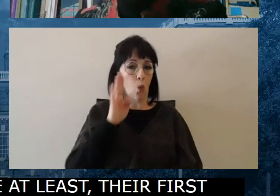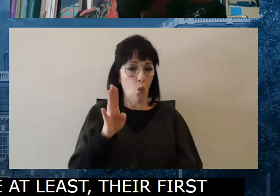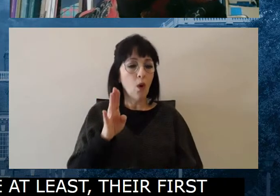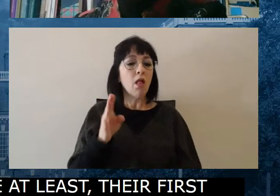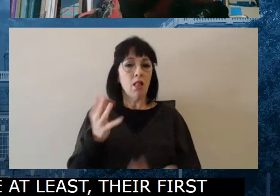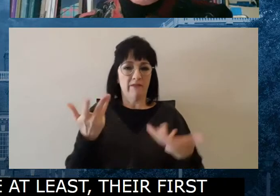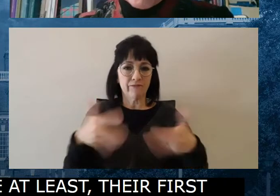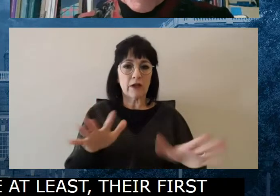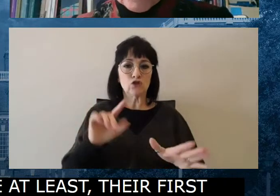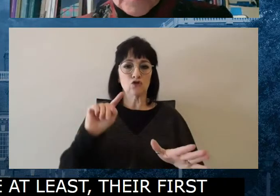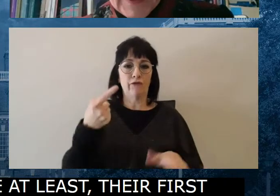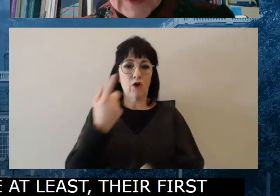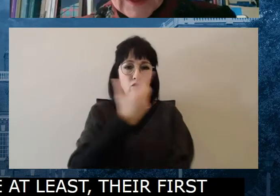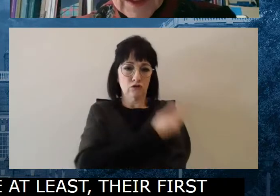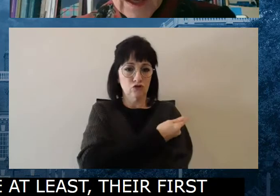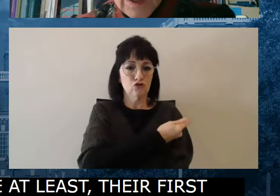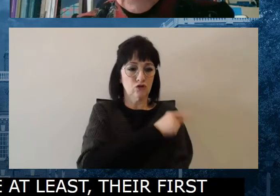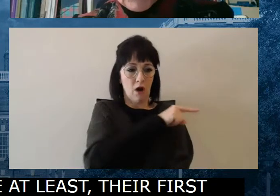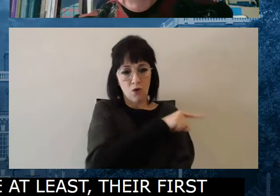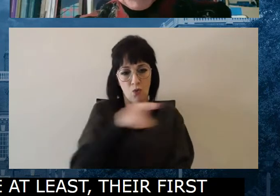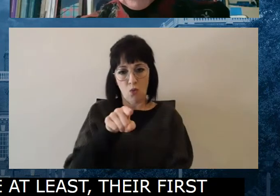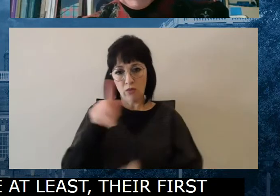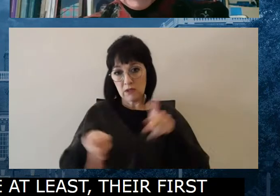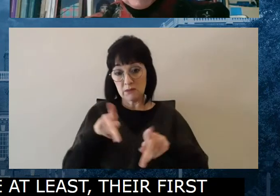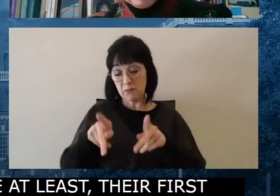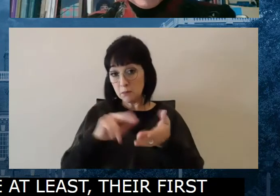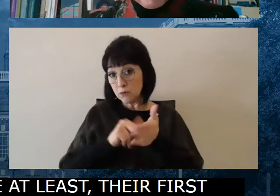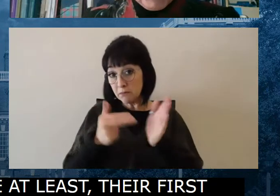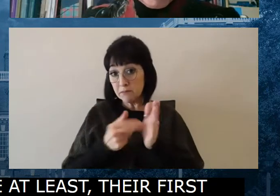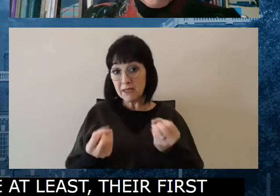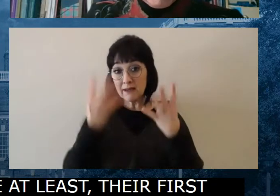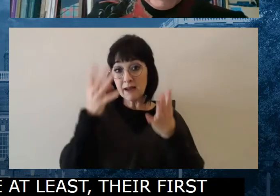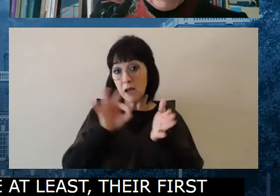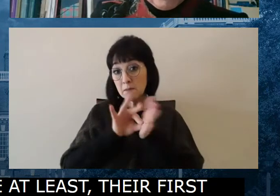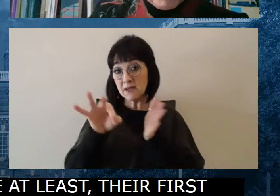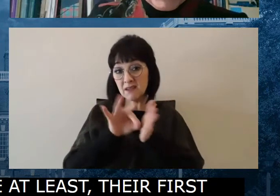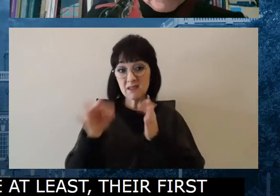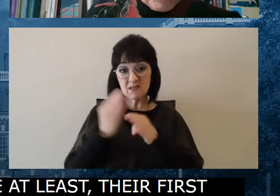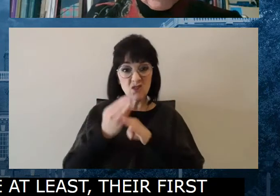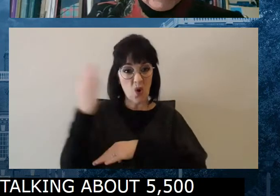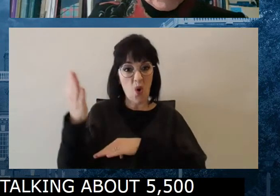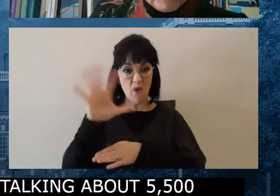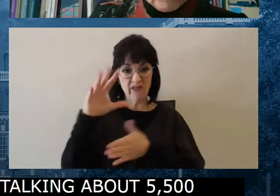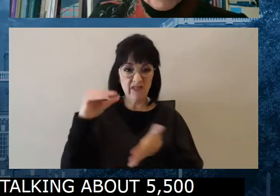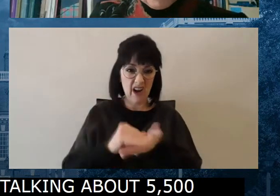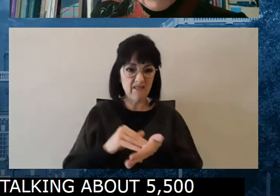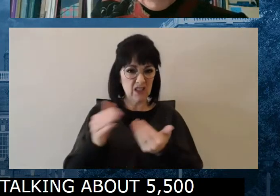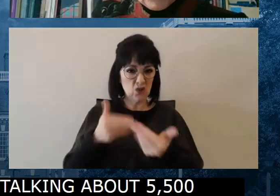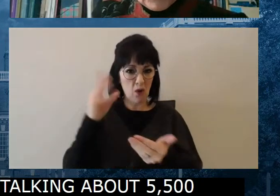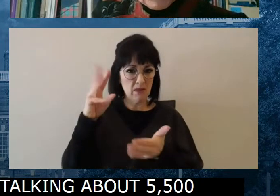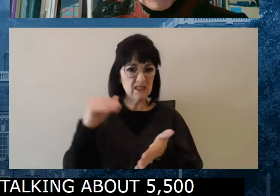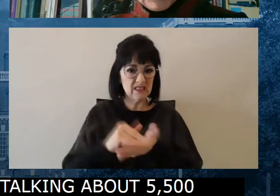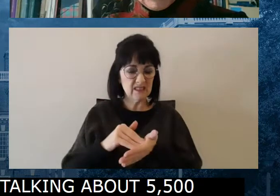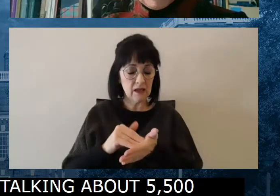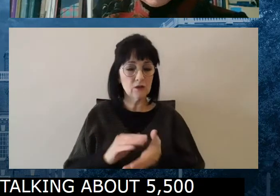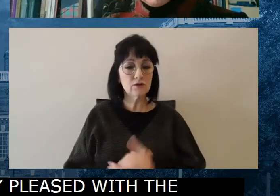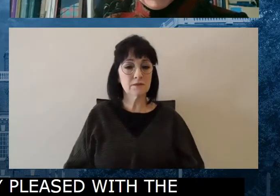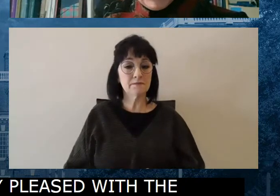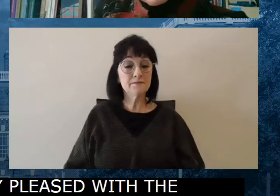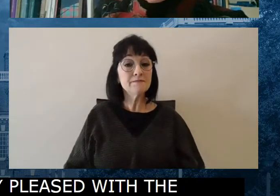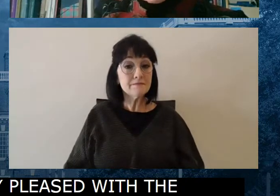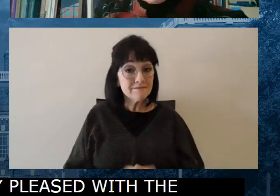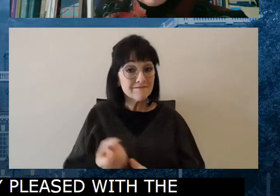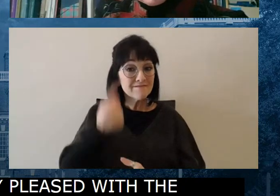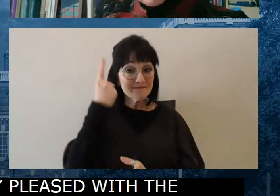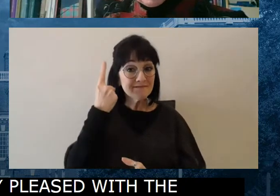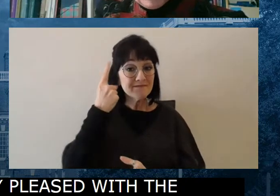very pleased at the progress that we're making. We've also been able to spread some of that effort into our child care provider world. And over